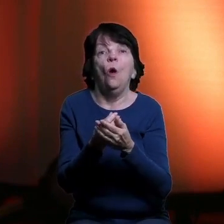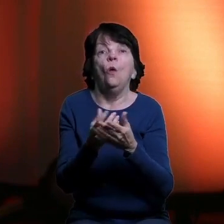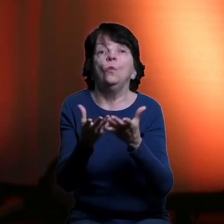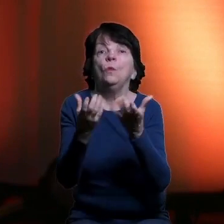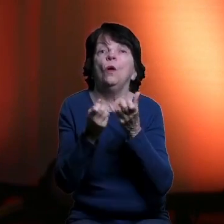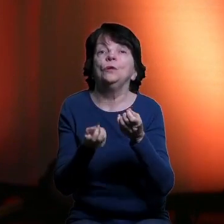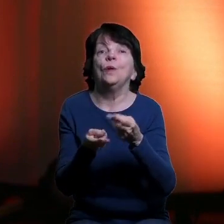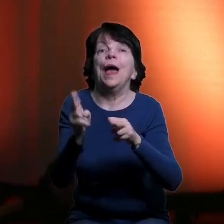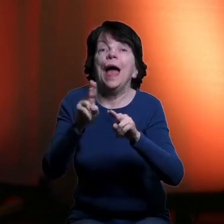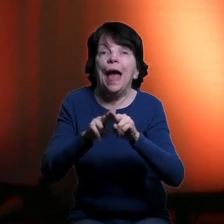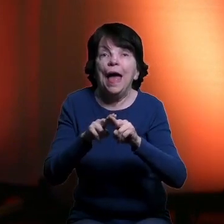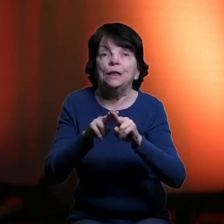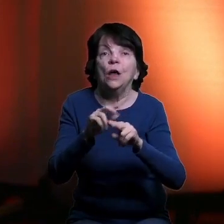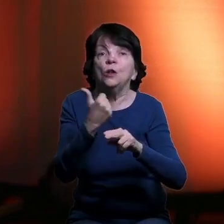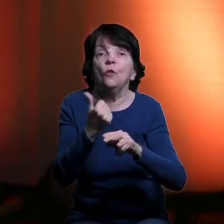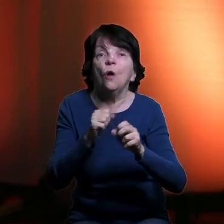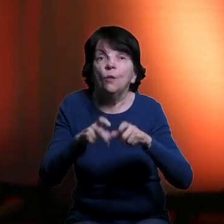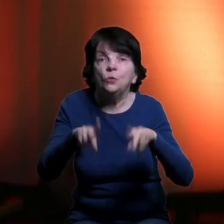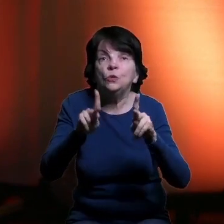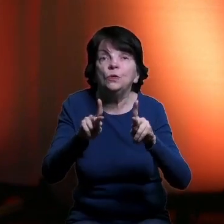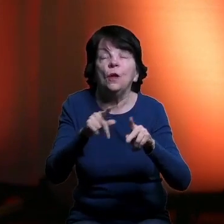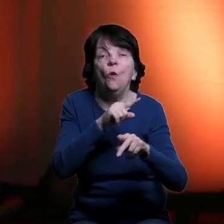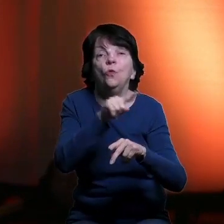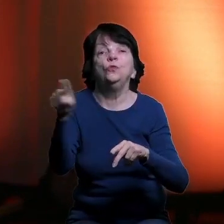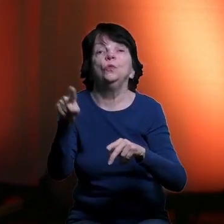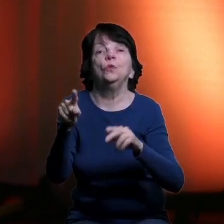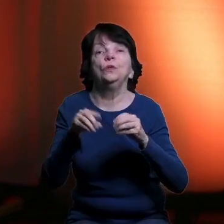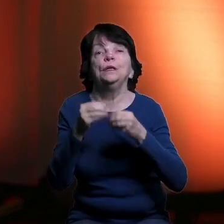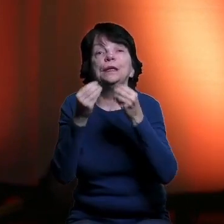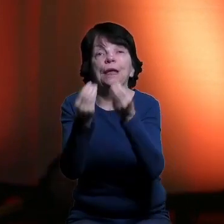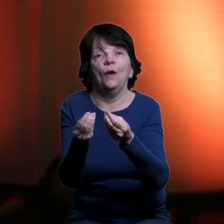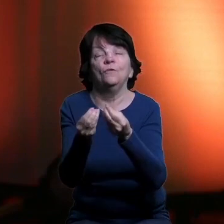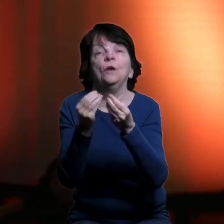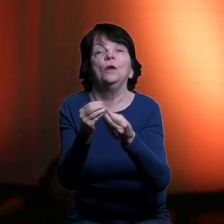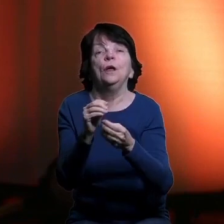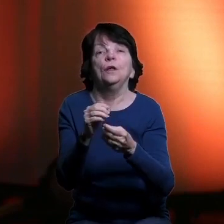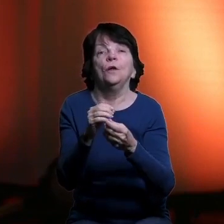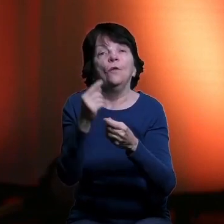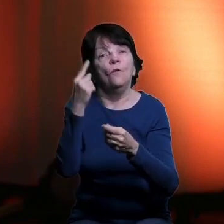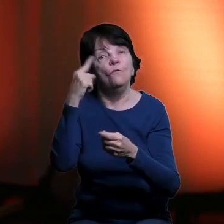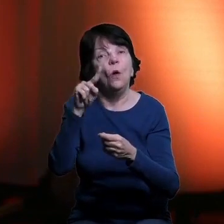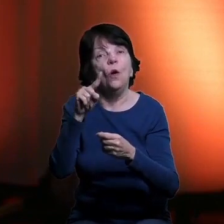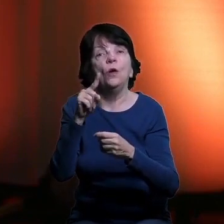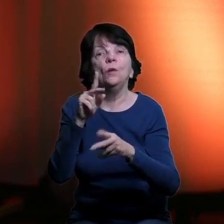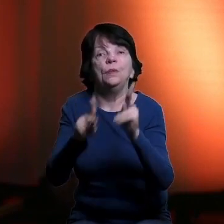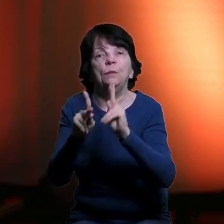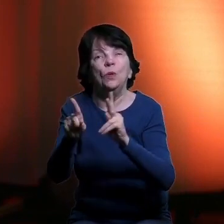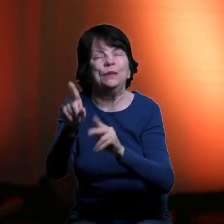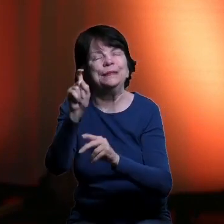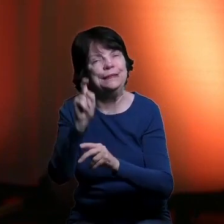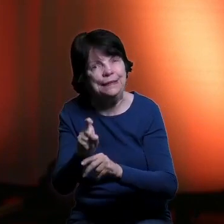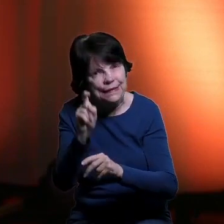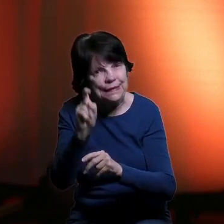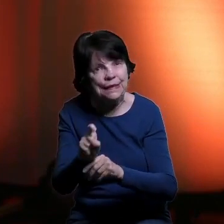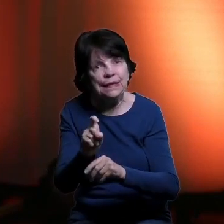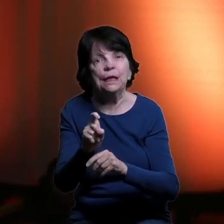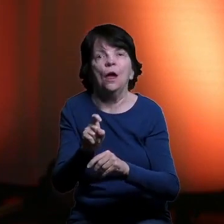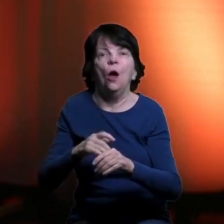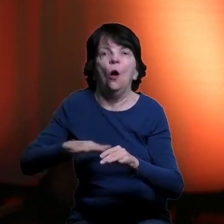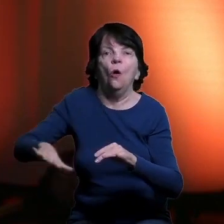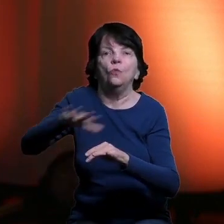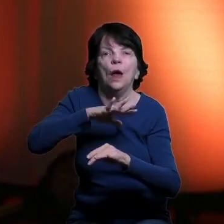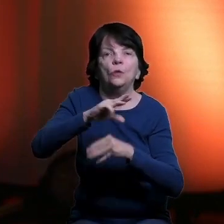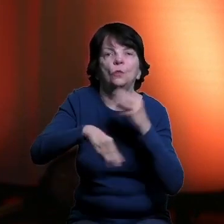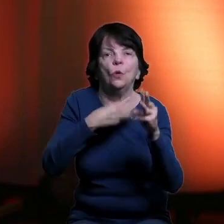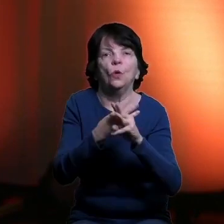to feed another 10 million families around the U.S. and around the world. Today, as we prepare to give, there are three different ways that you